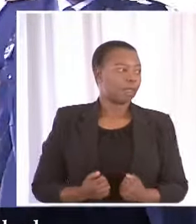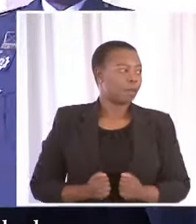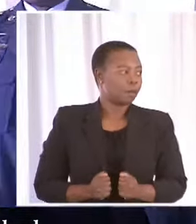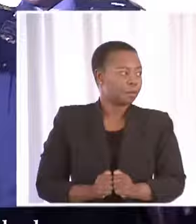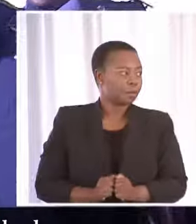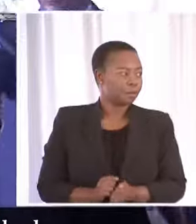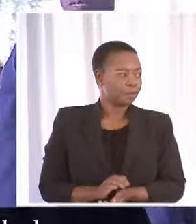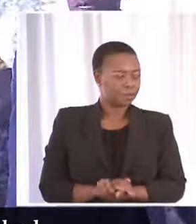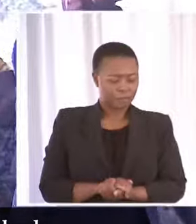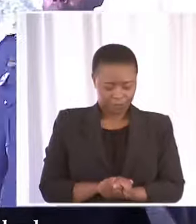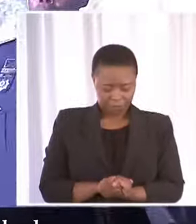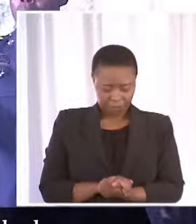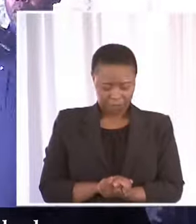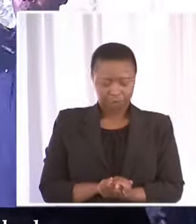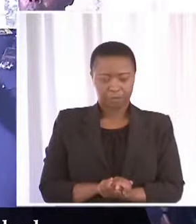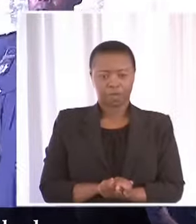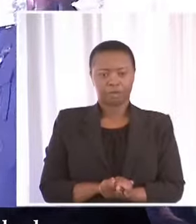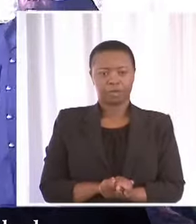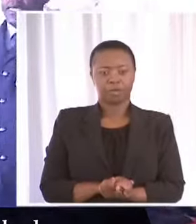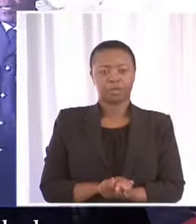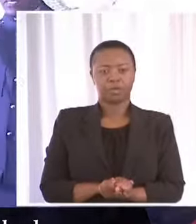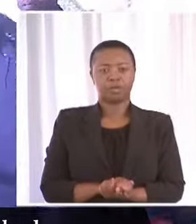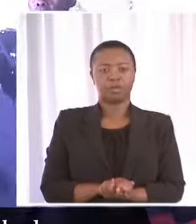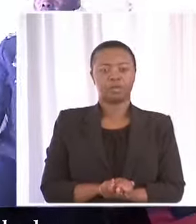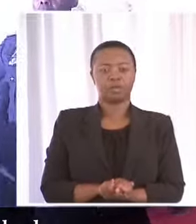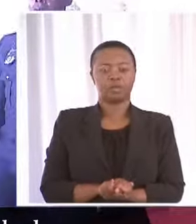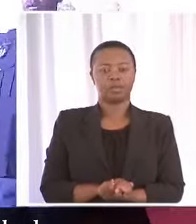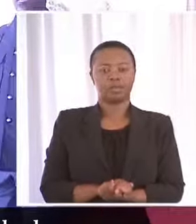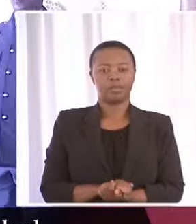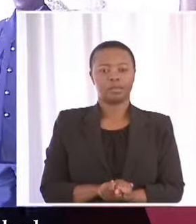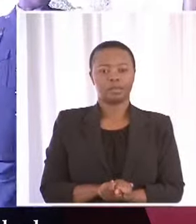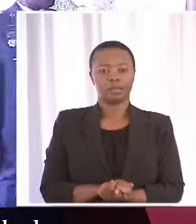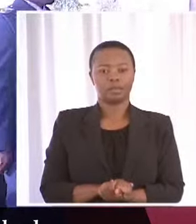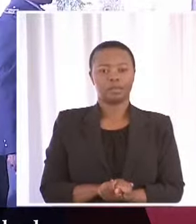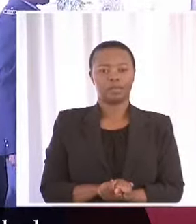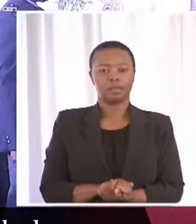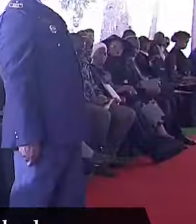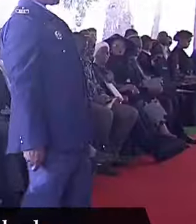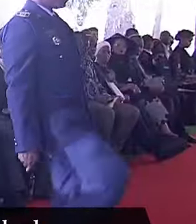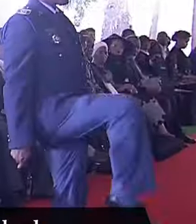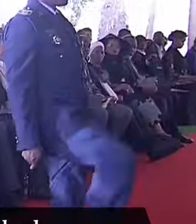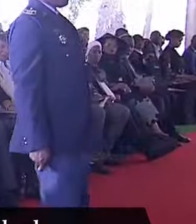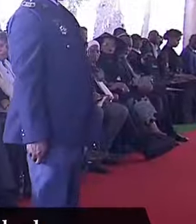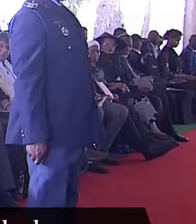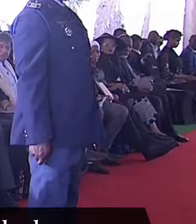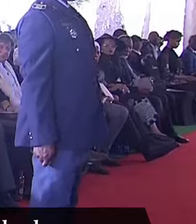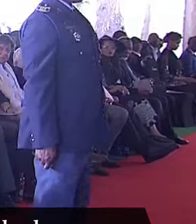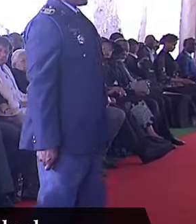Thank you.